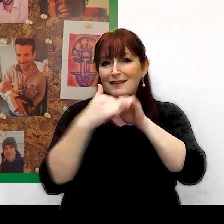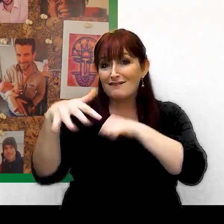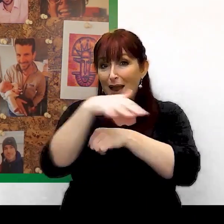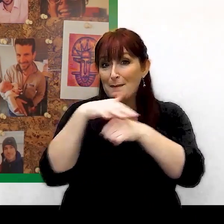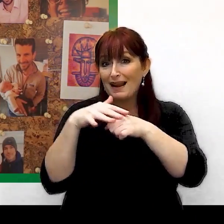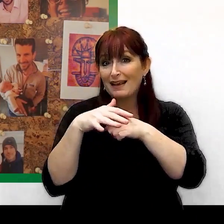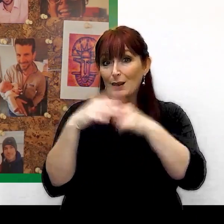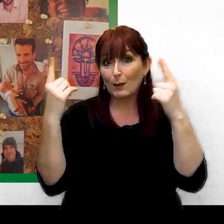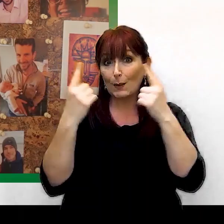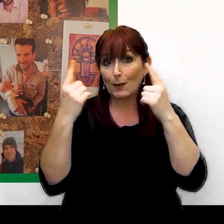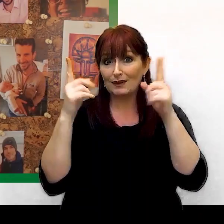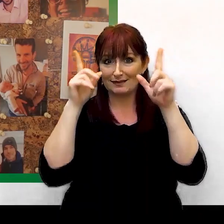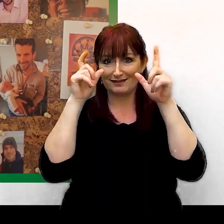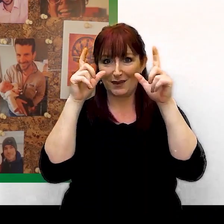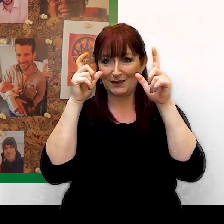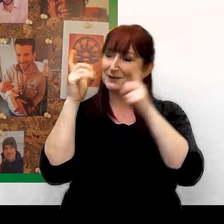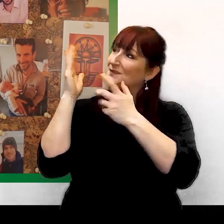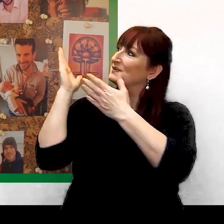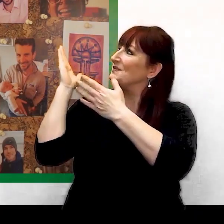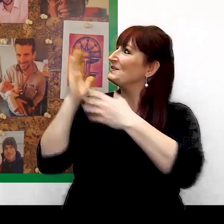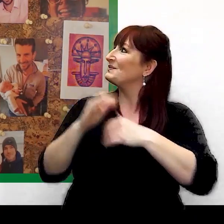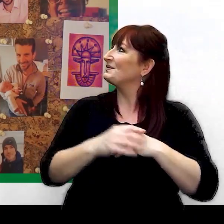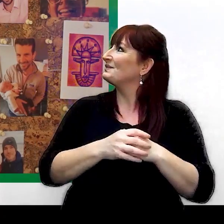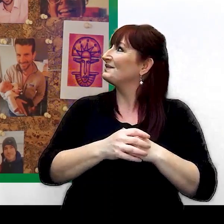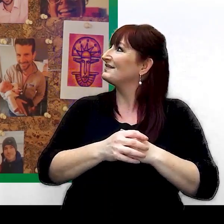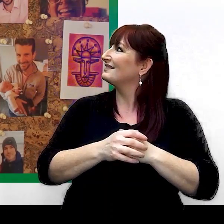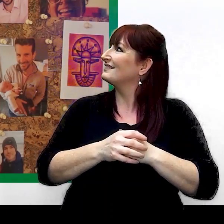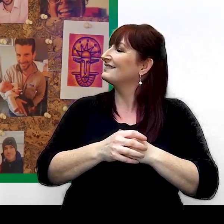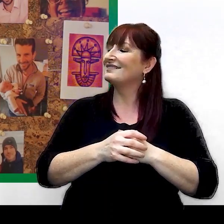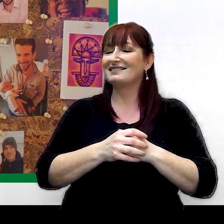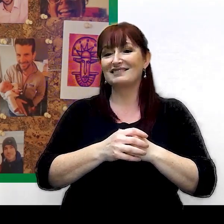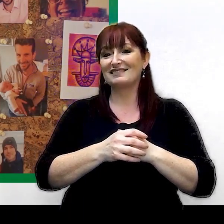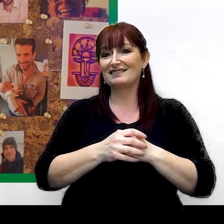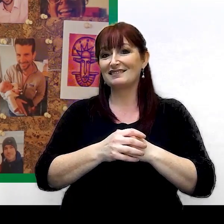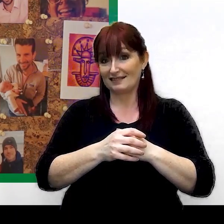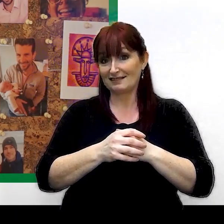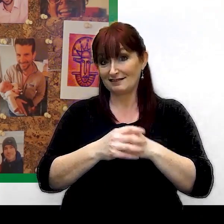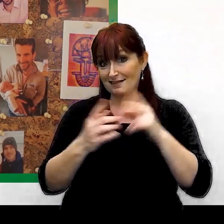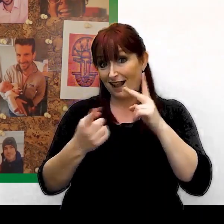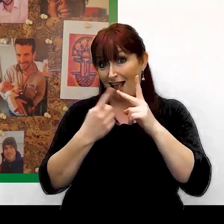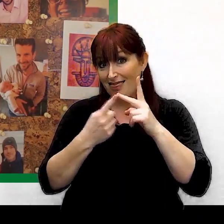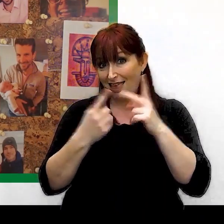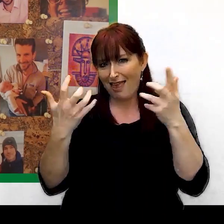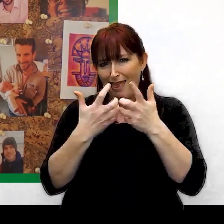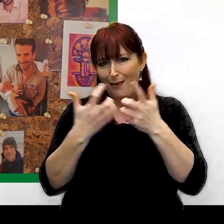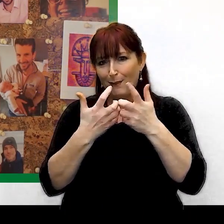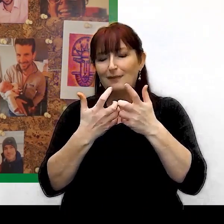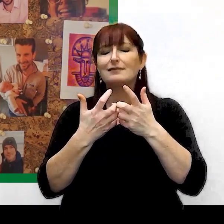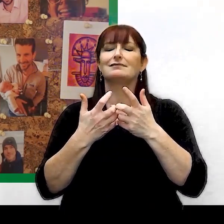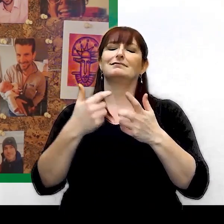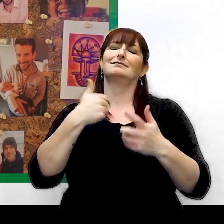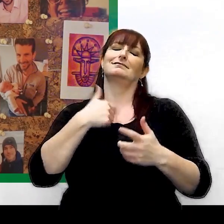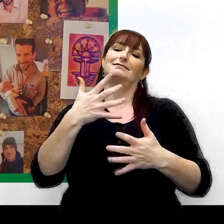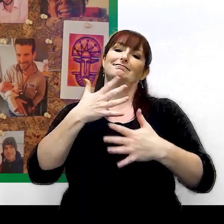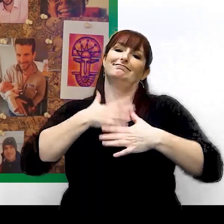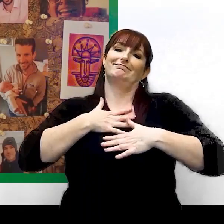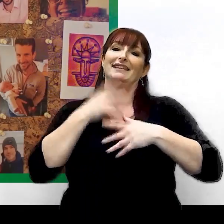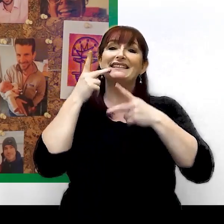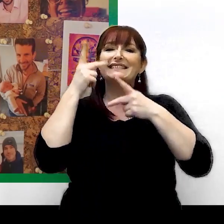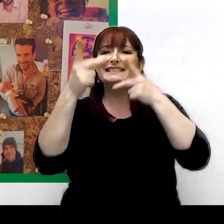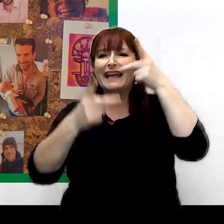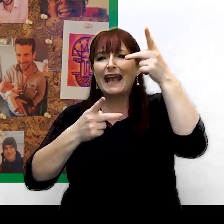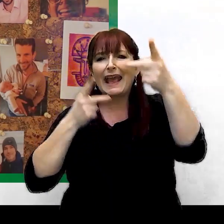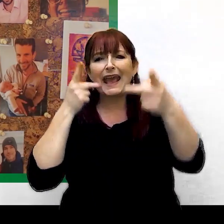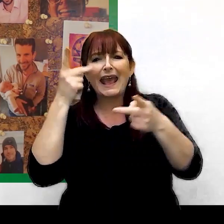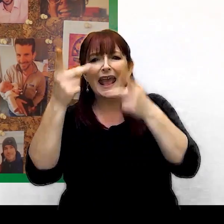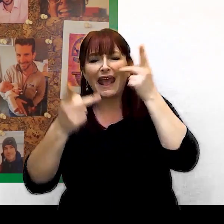that you can see pinned up on the wall behind me. The other way I do that is by having a good old sing-along